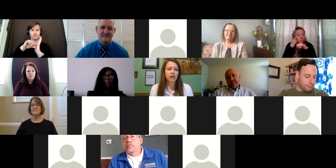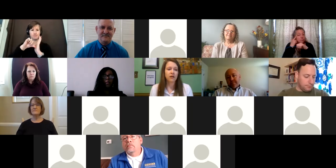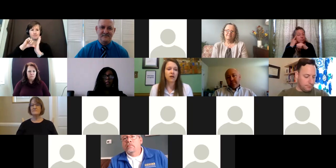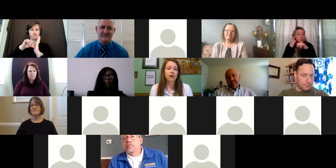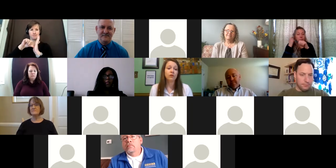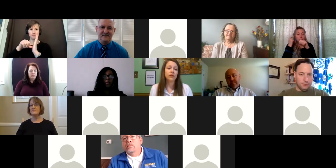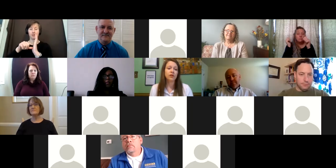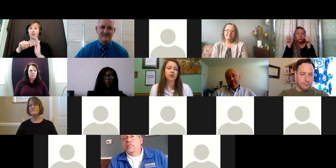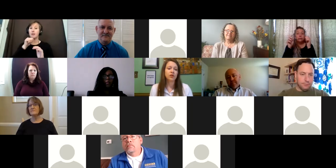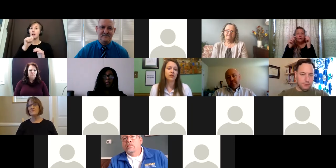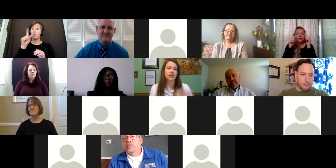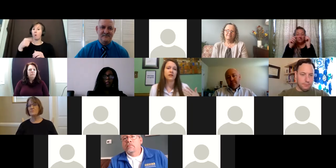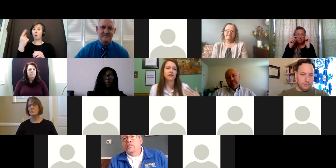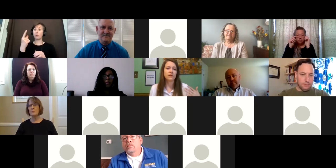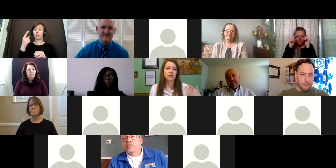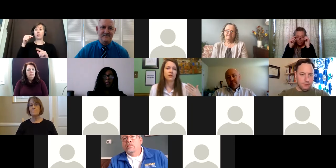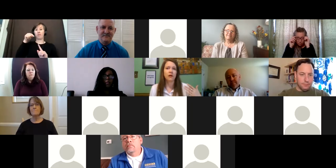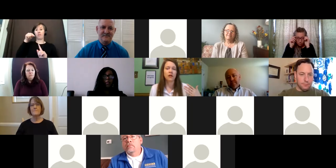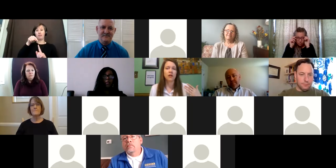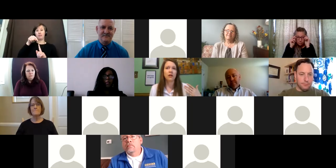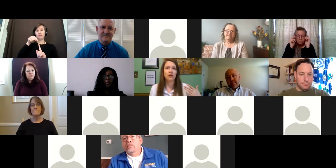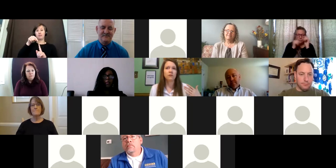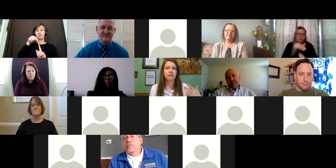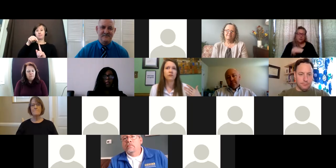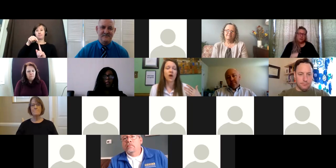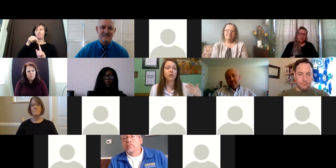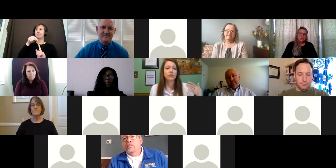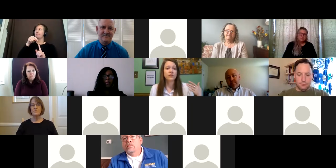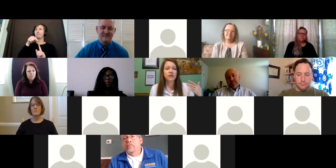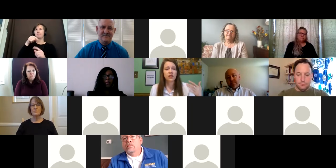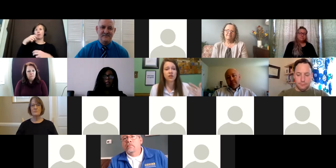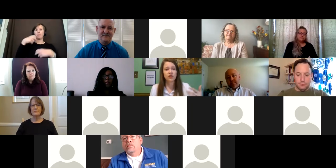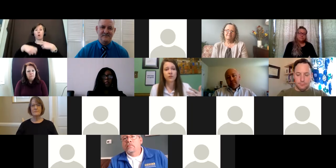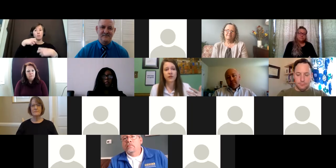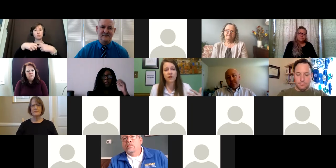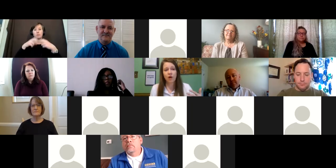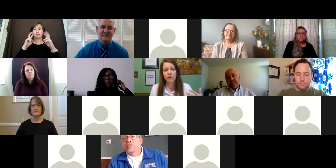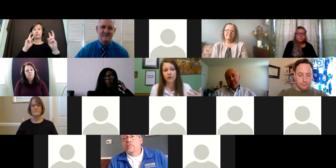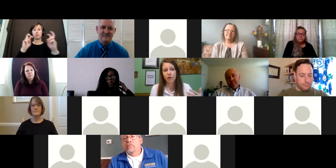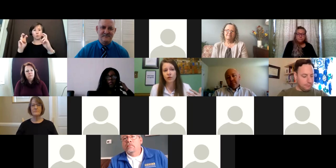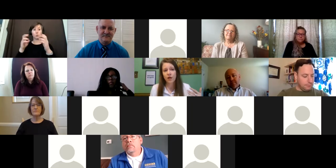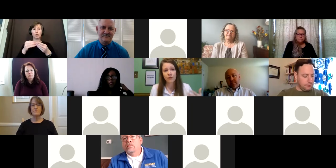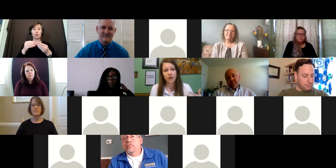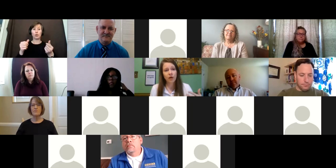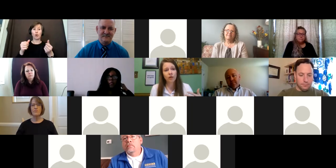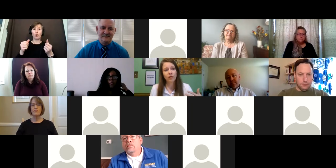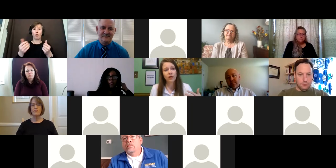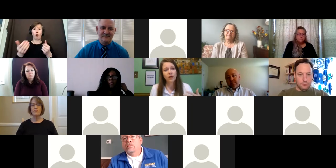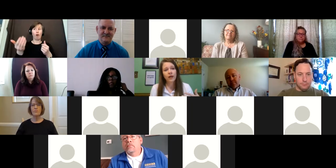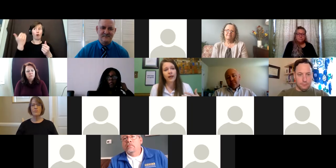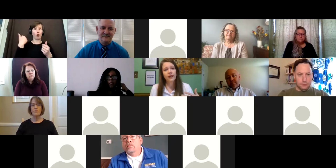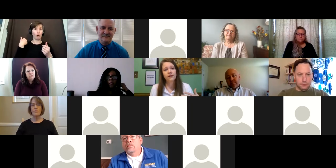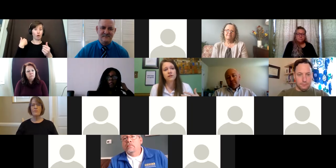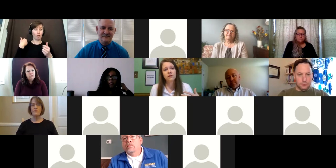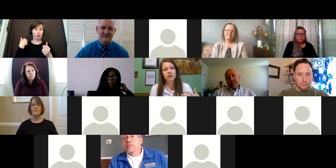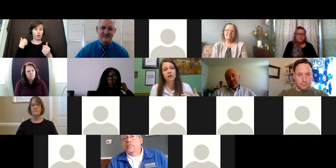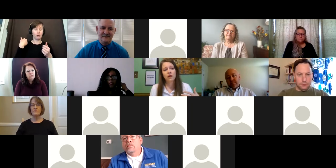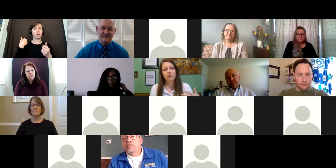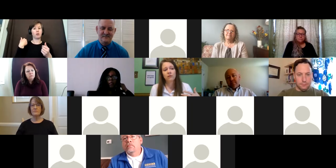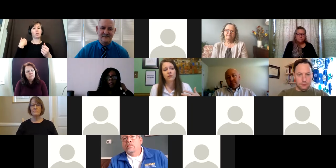that not only should these problems and issues been solved a long time ago,